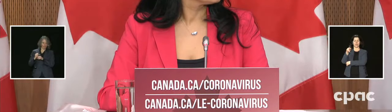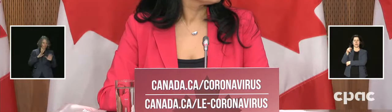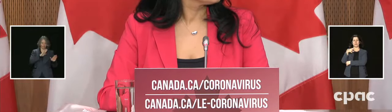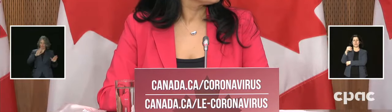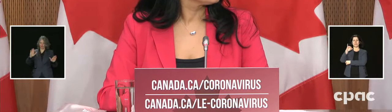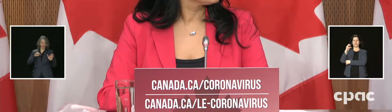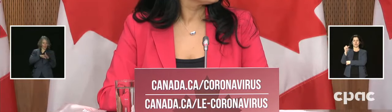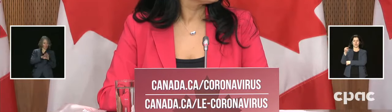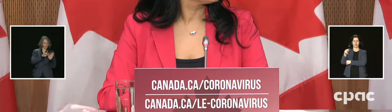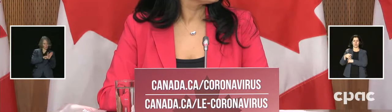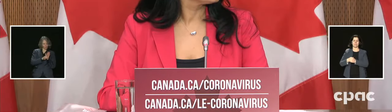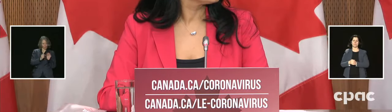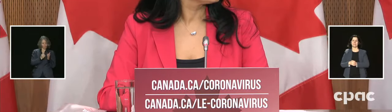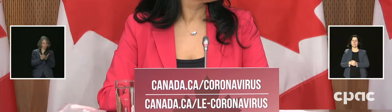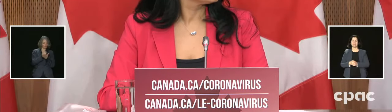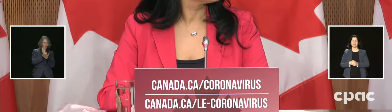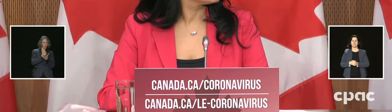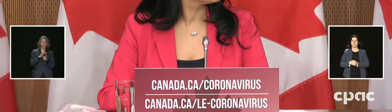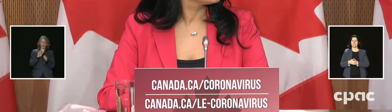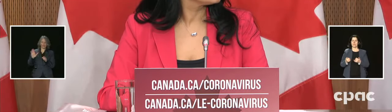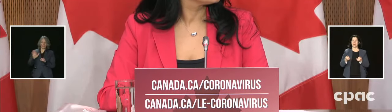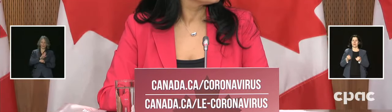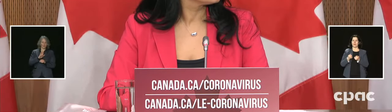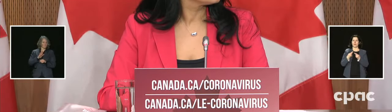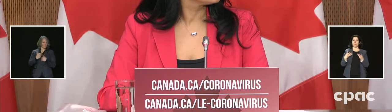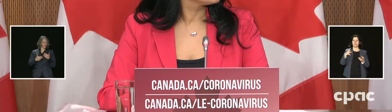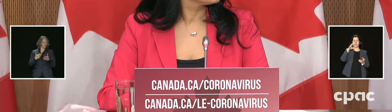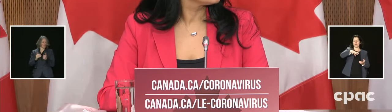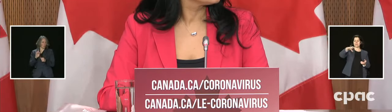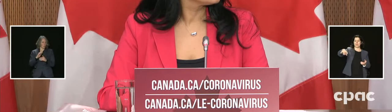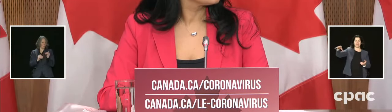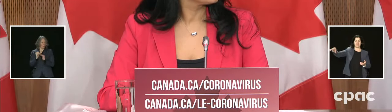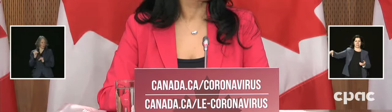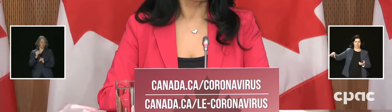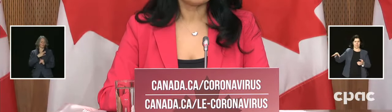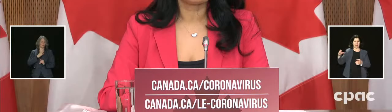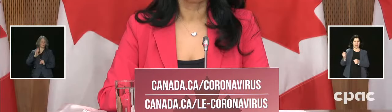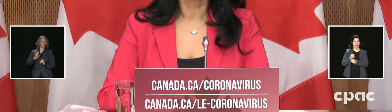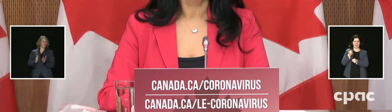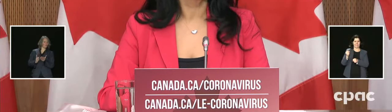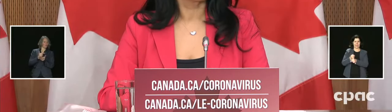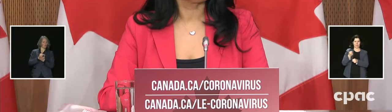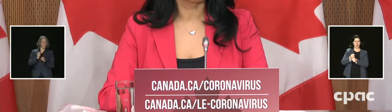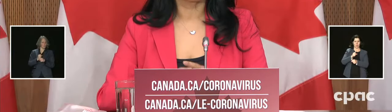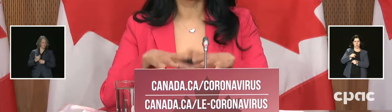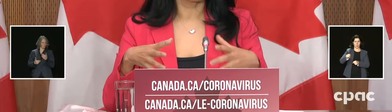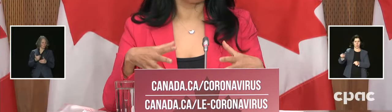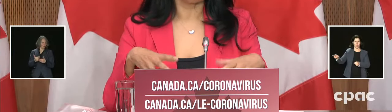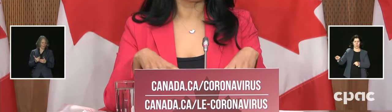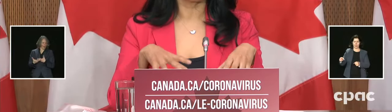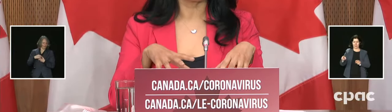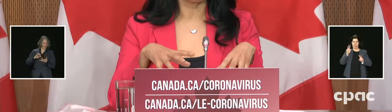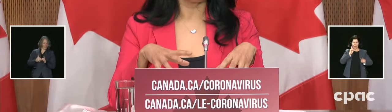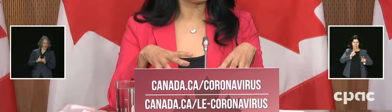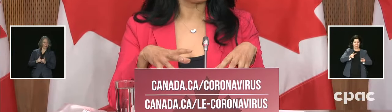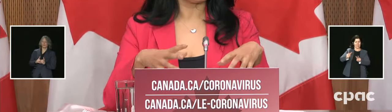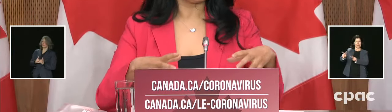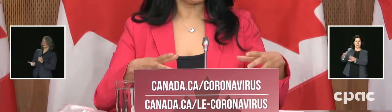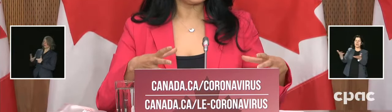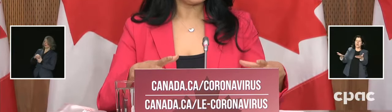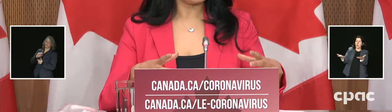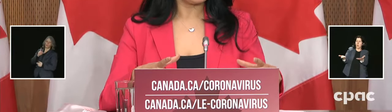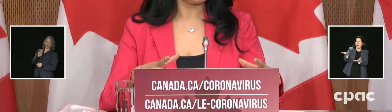is the same as long as it's their site? I'm just wondering if you could walk through what you're looking for in that manufacturing review. Sure. So this is actually, it's part of the review. So when we look